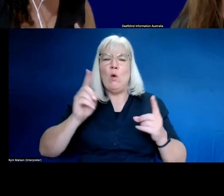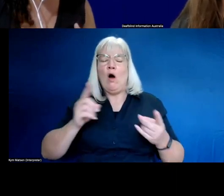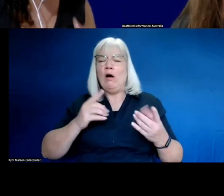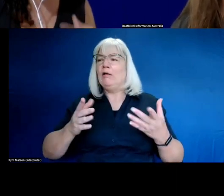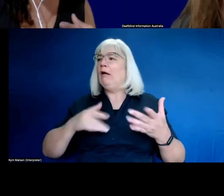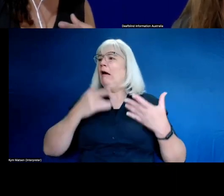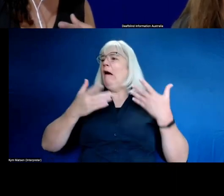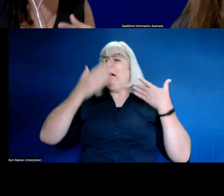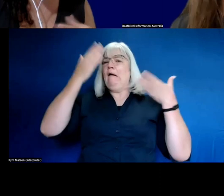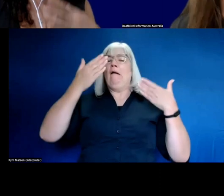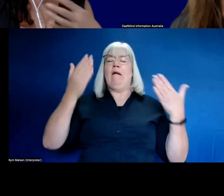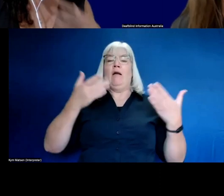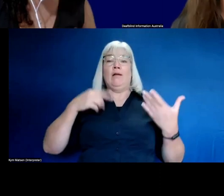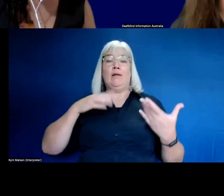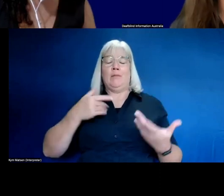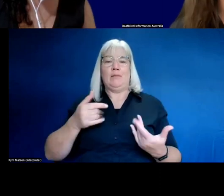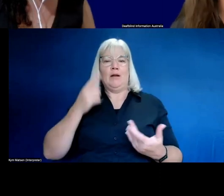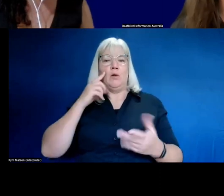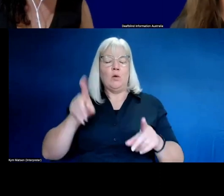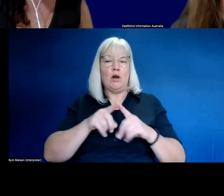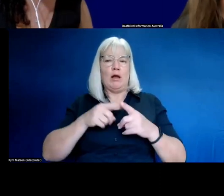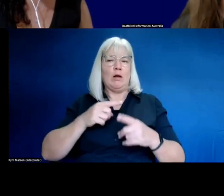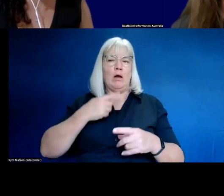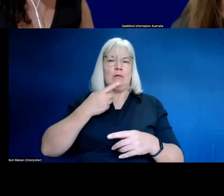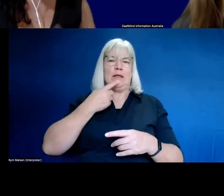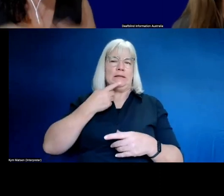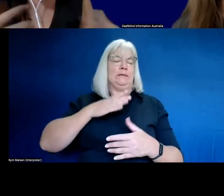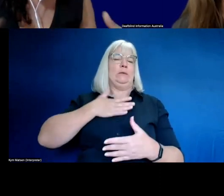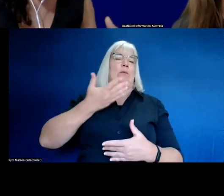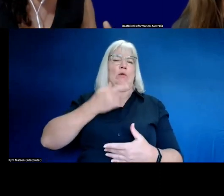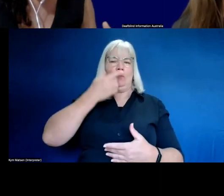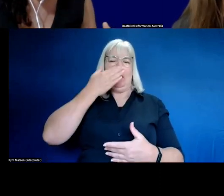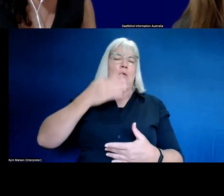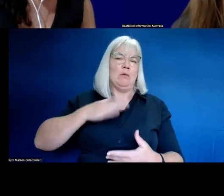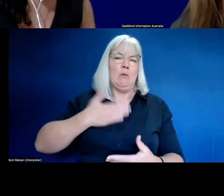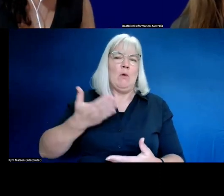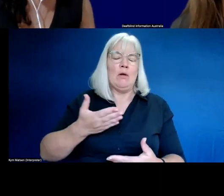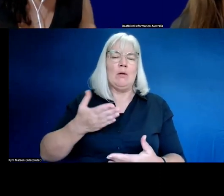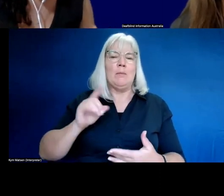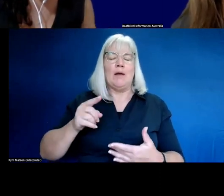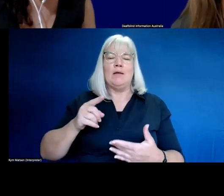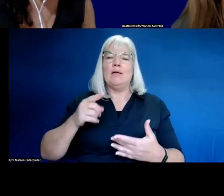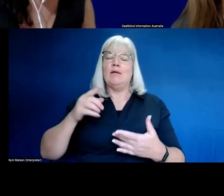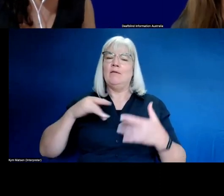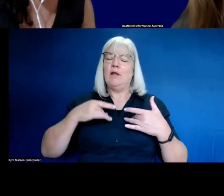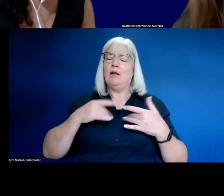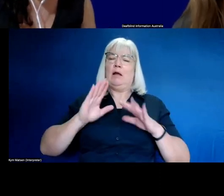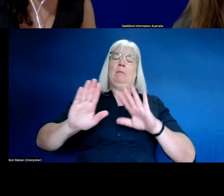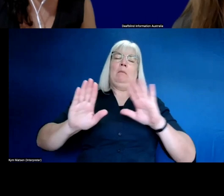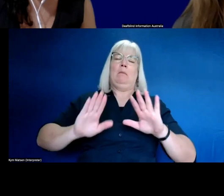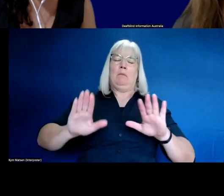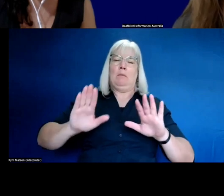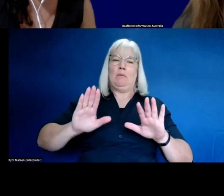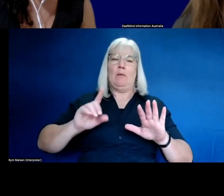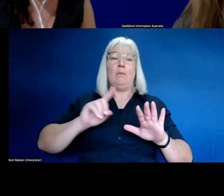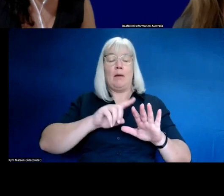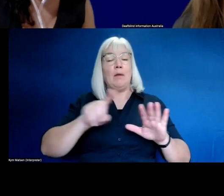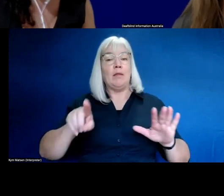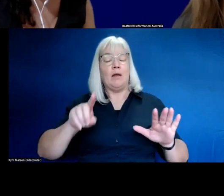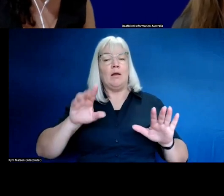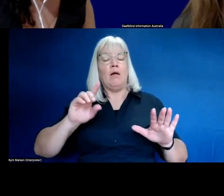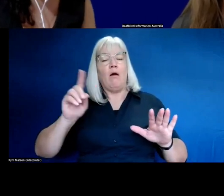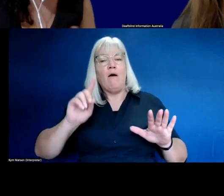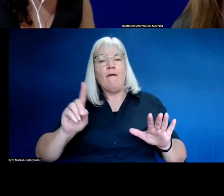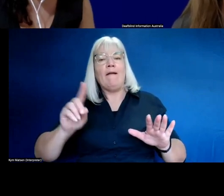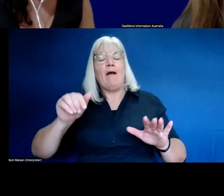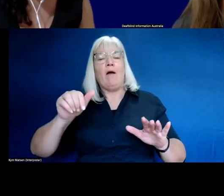fix with consistent routines and strategies. Yes. And then we have these children that are accepting food when they never have before because they know what it